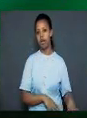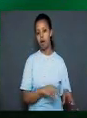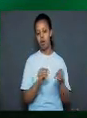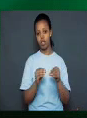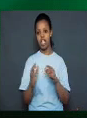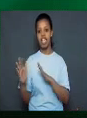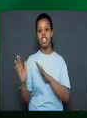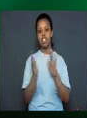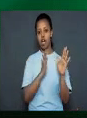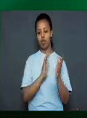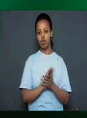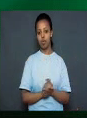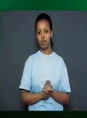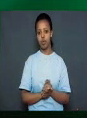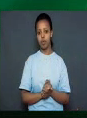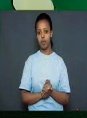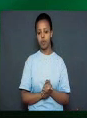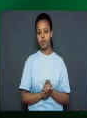Students, let's get ready.